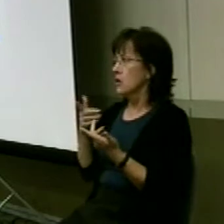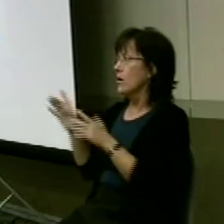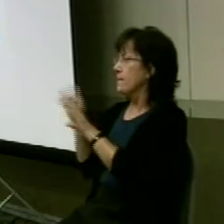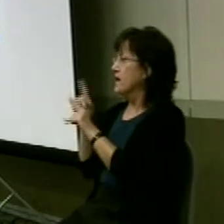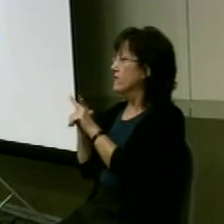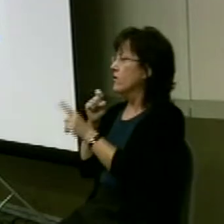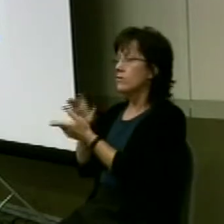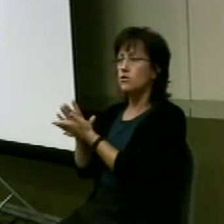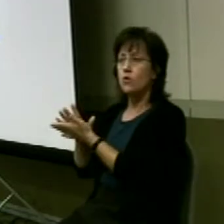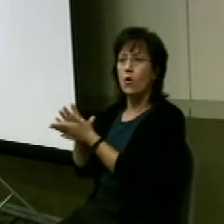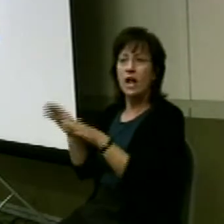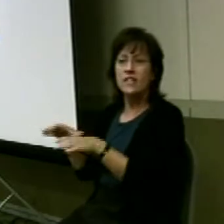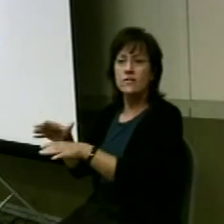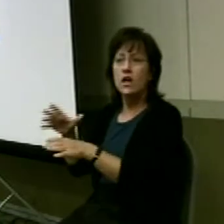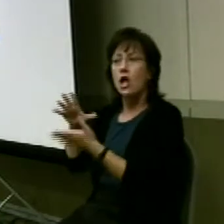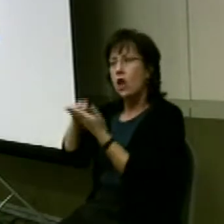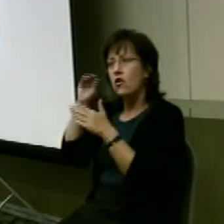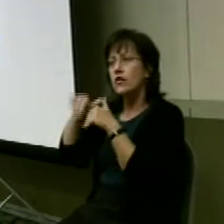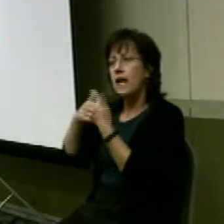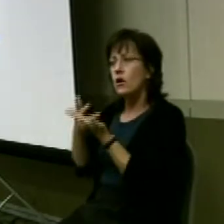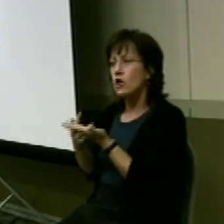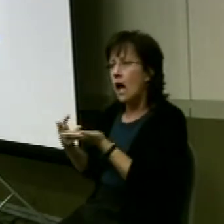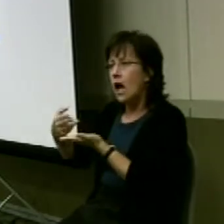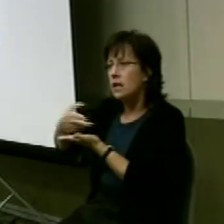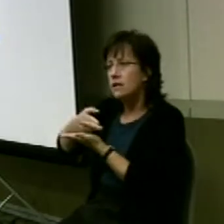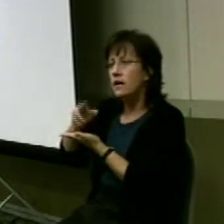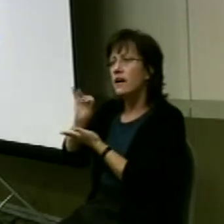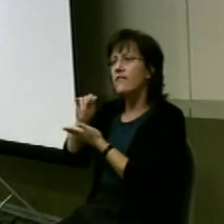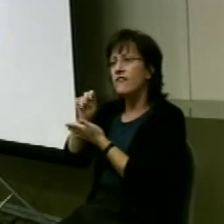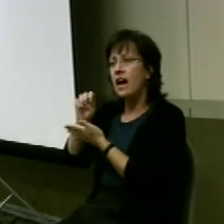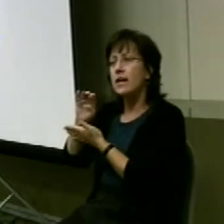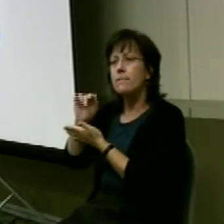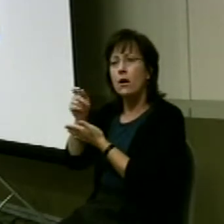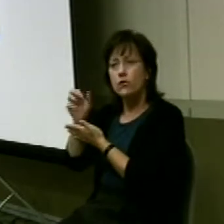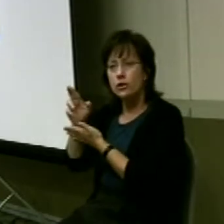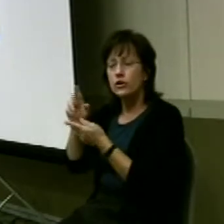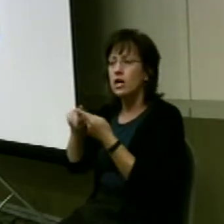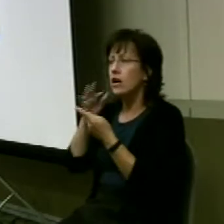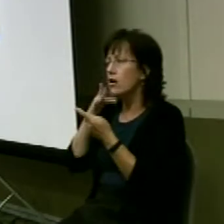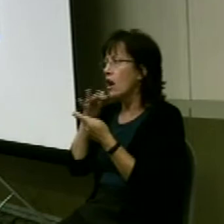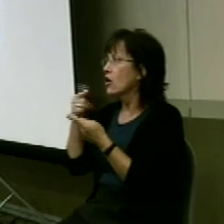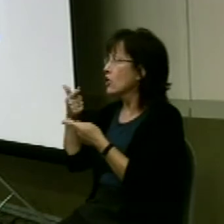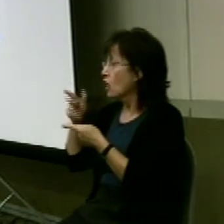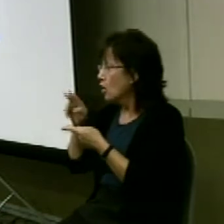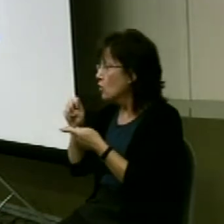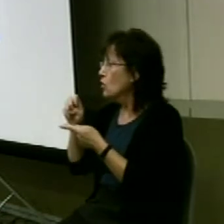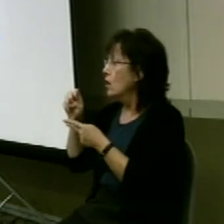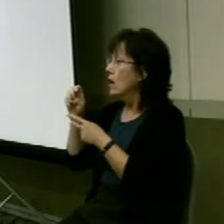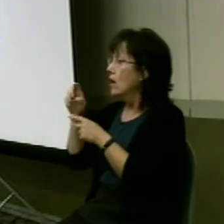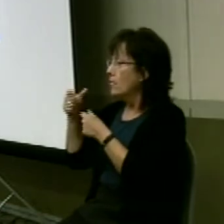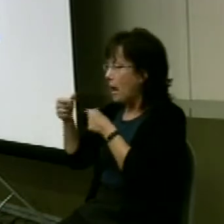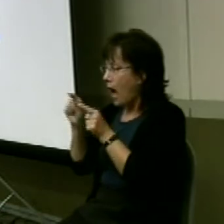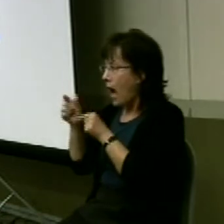at school. So he chose from school activities, learning how to cut, fine motor, coloring, gluing, blocks,